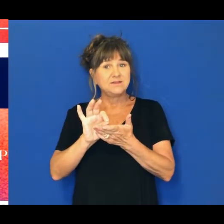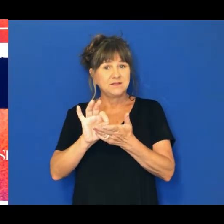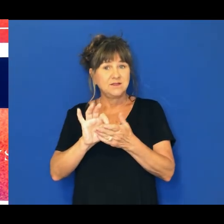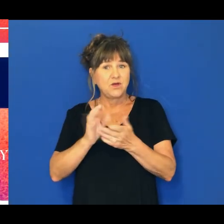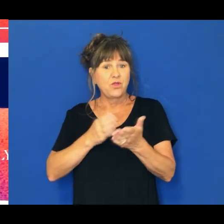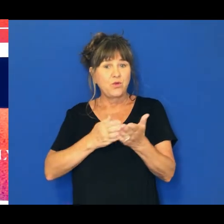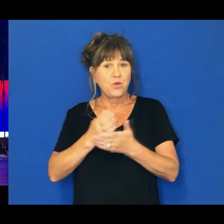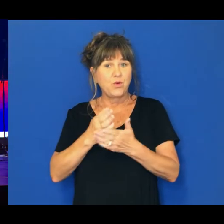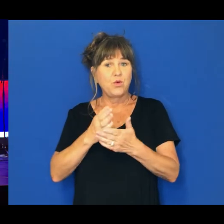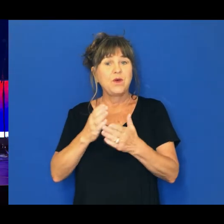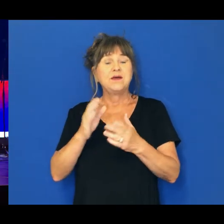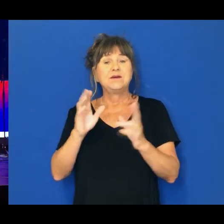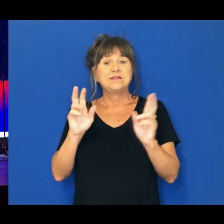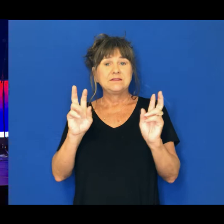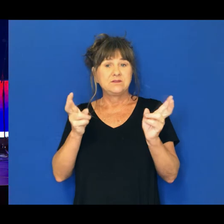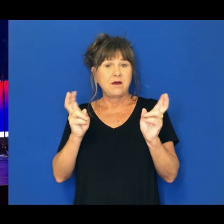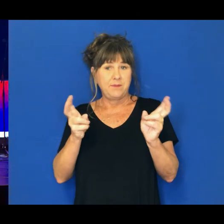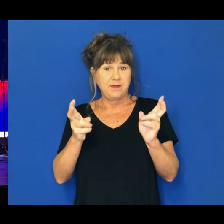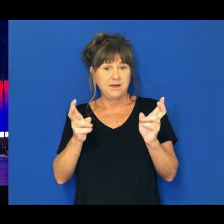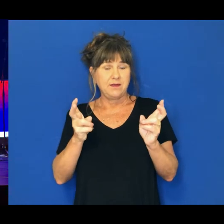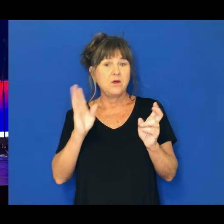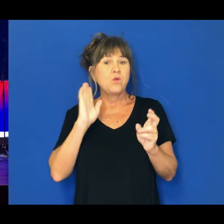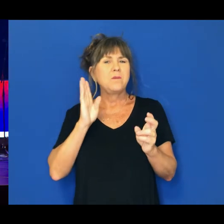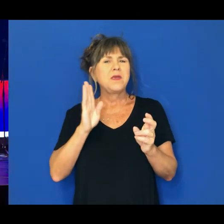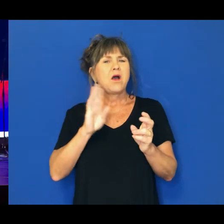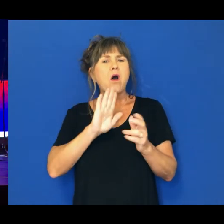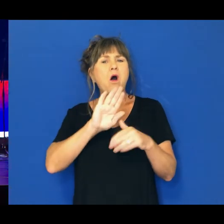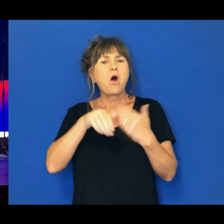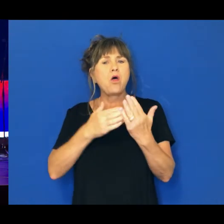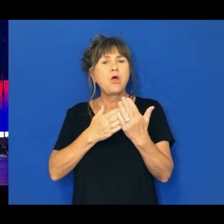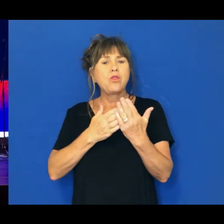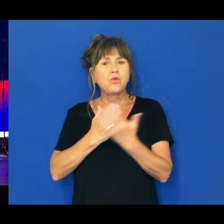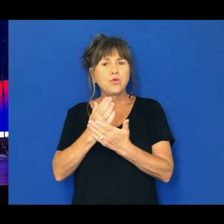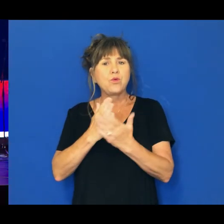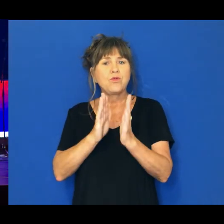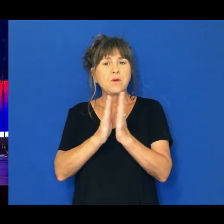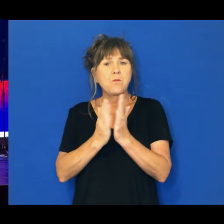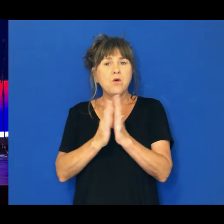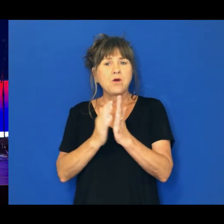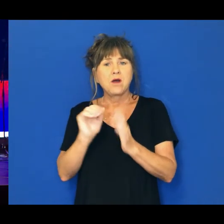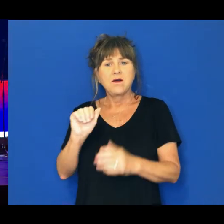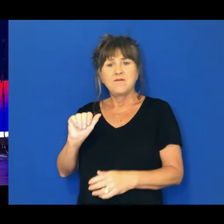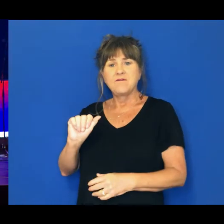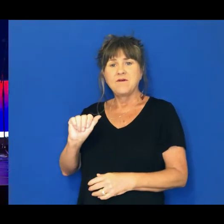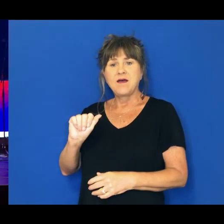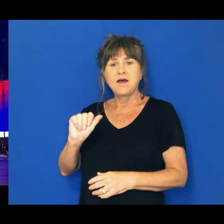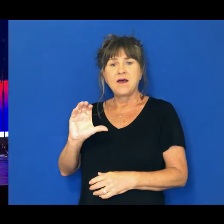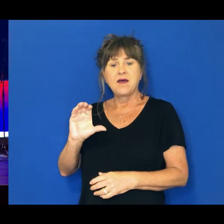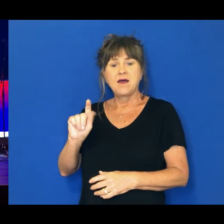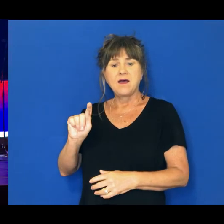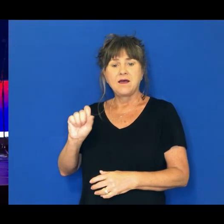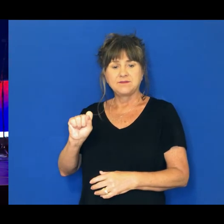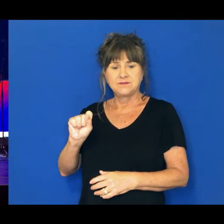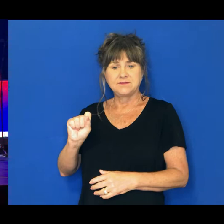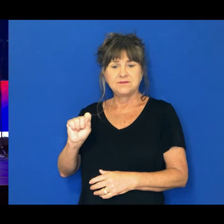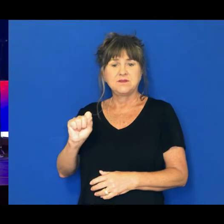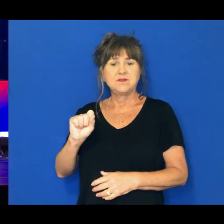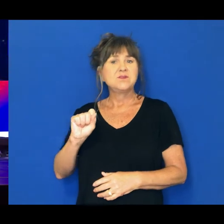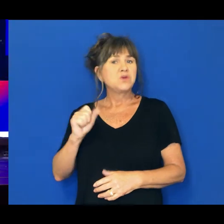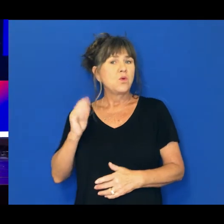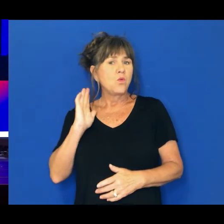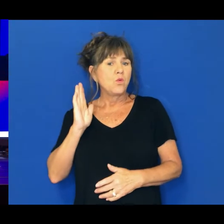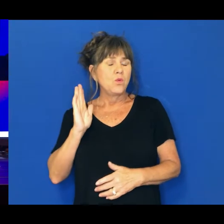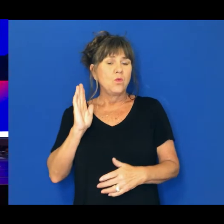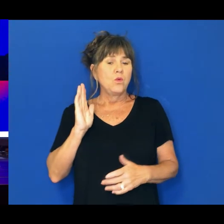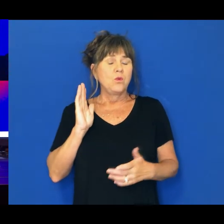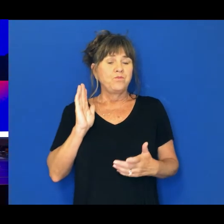a series entitled Empowered, but it's 9 weeks through the book of Acts. 9 weeks through the book of Acts, and I'll be up here most of the time, but you'll see some other